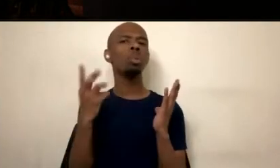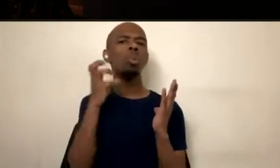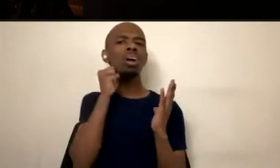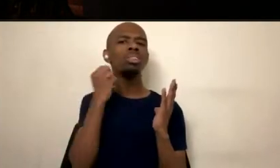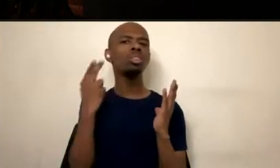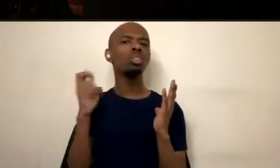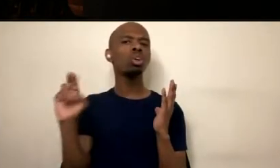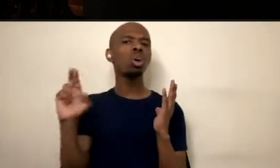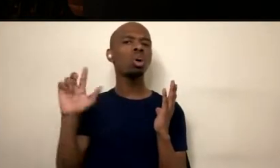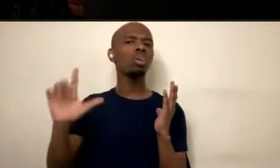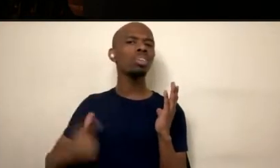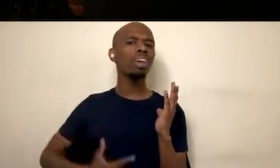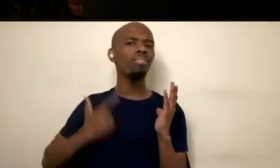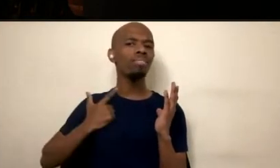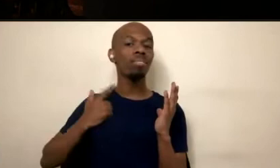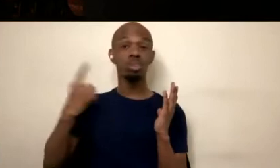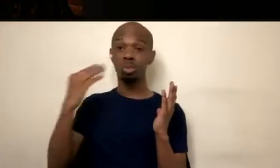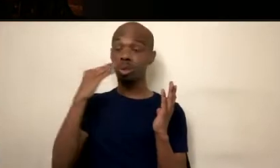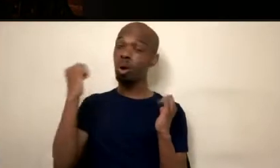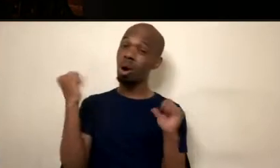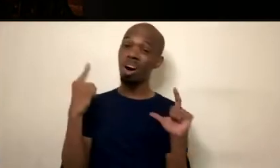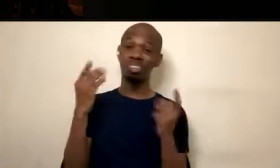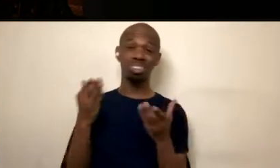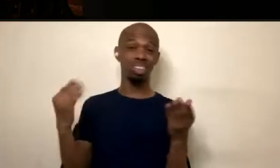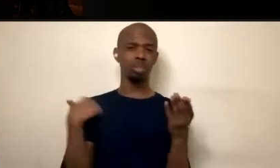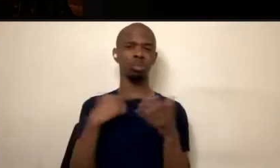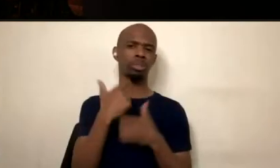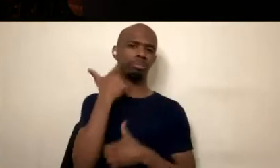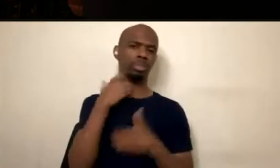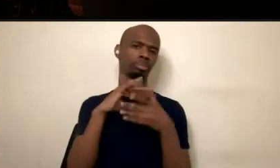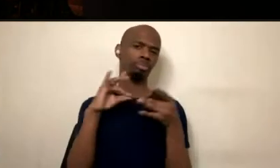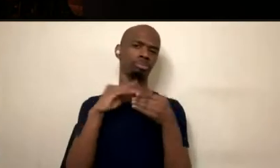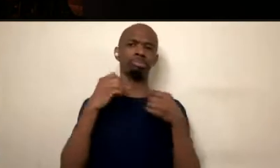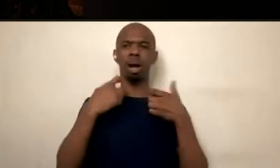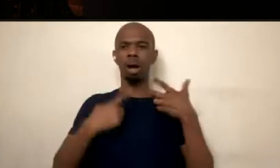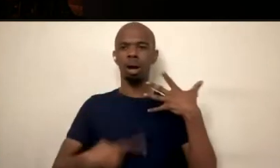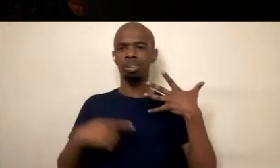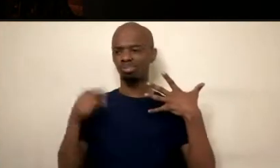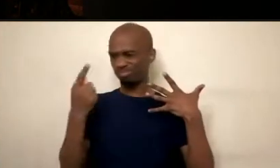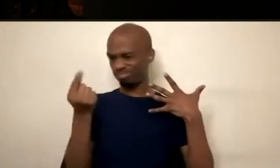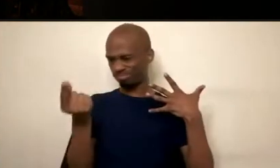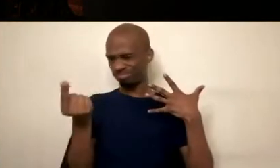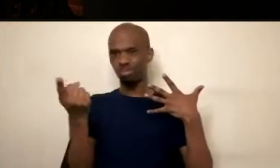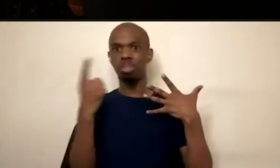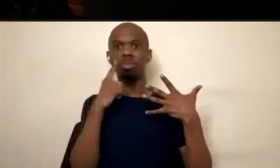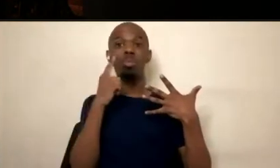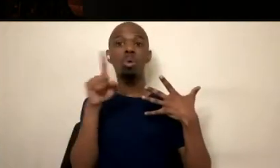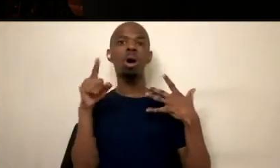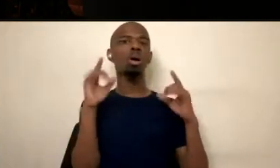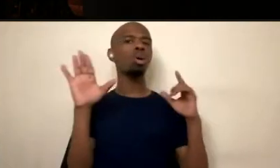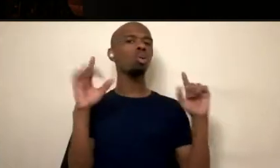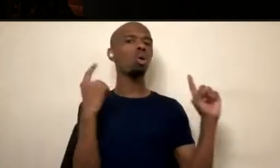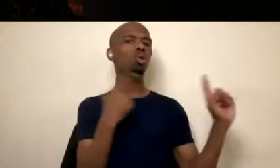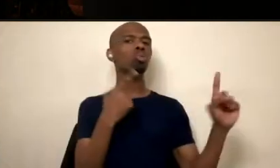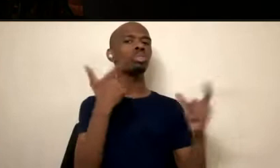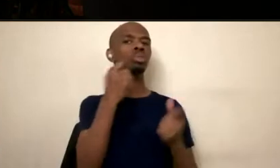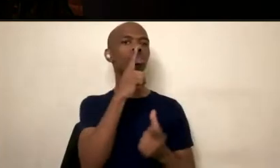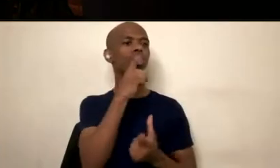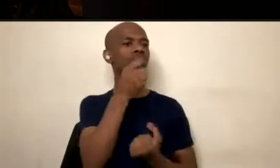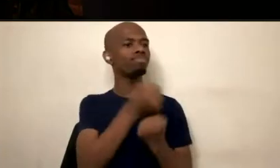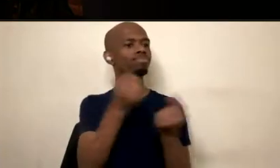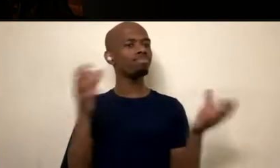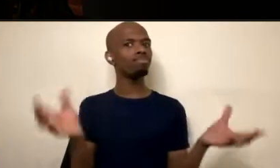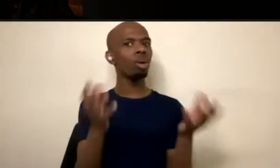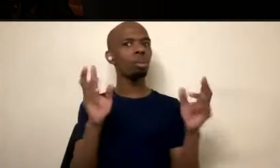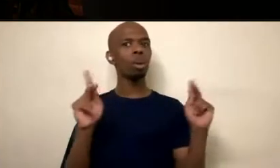mentioned that she did to lift the people up. And at the same time, the whole other story of this simple apartment that she had